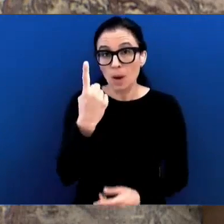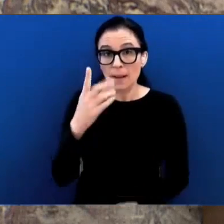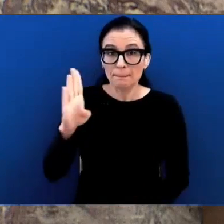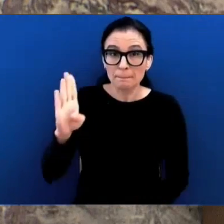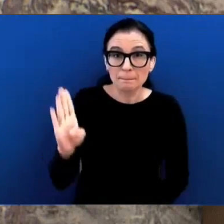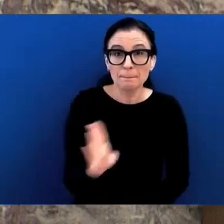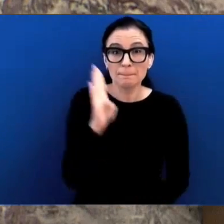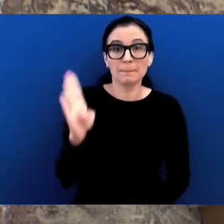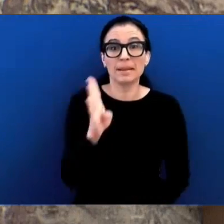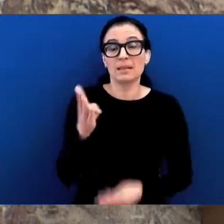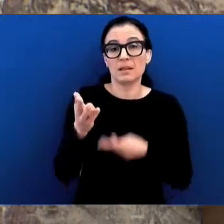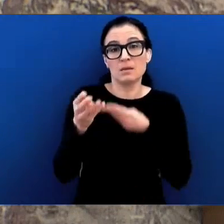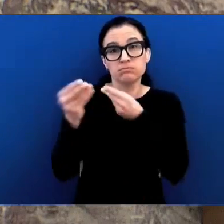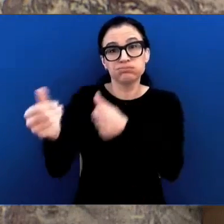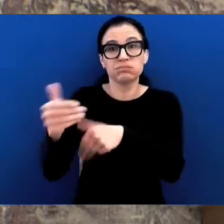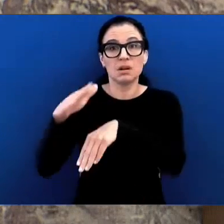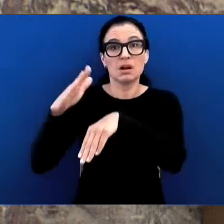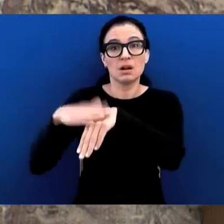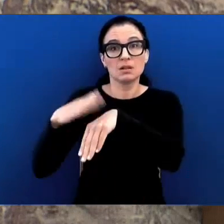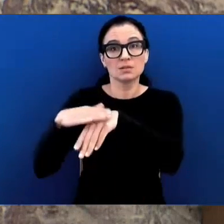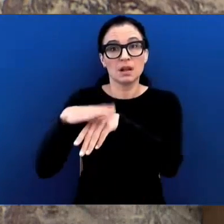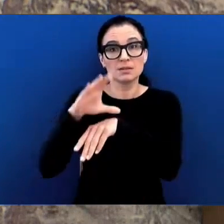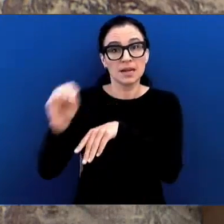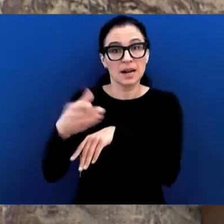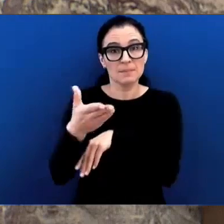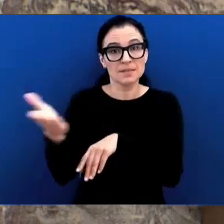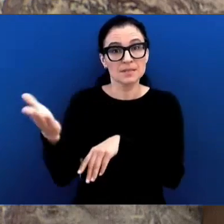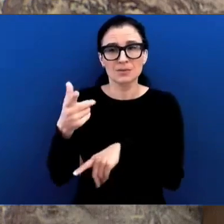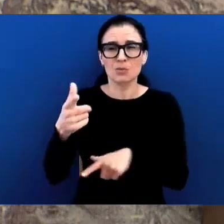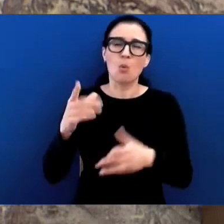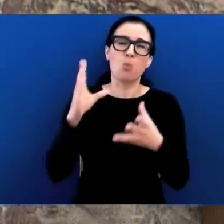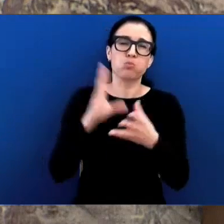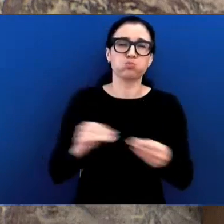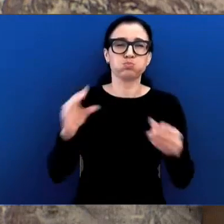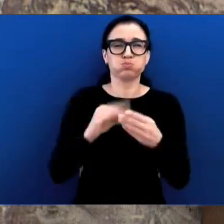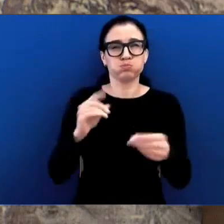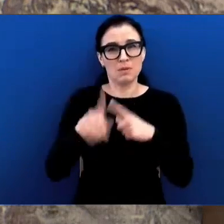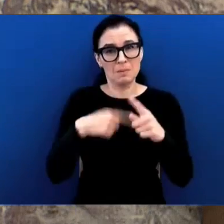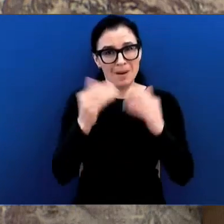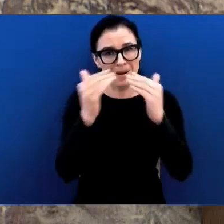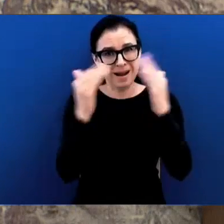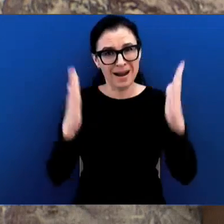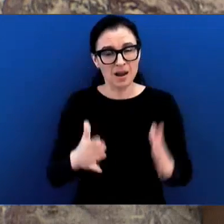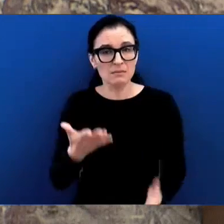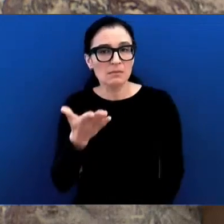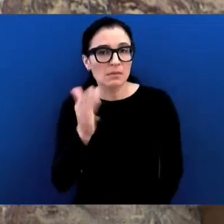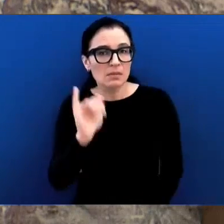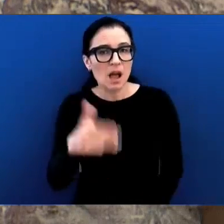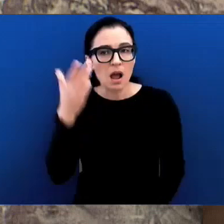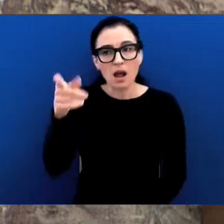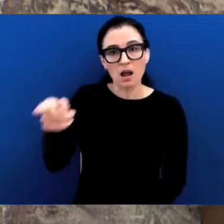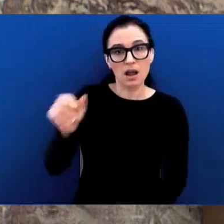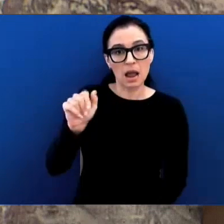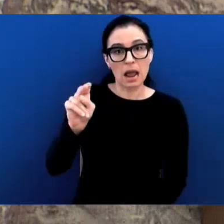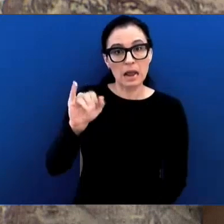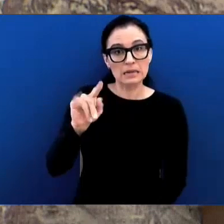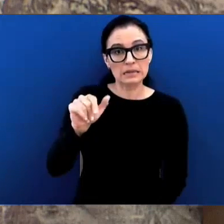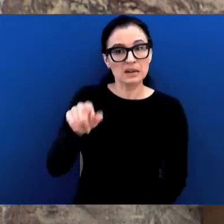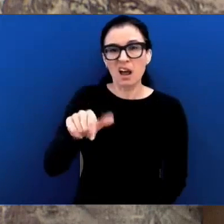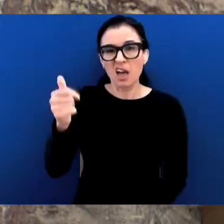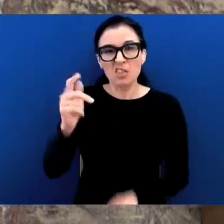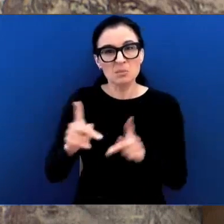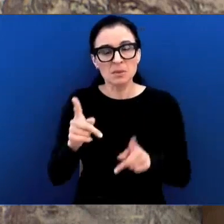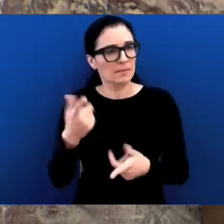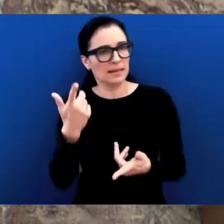strategies. This is exactly why Anita and countless others don't see any relief from this government,